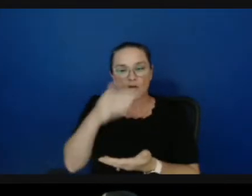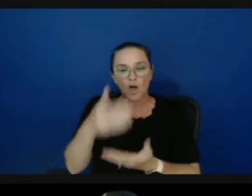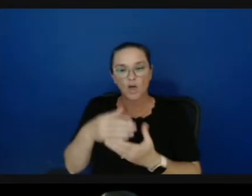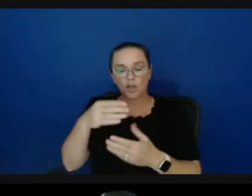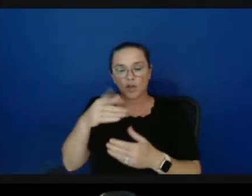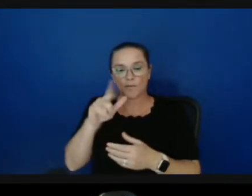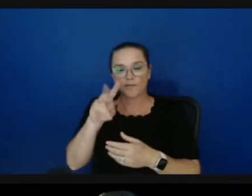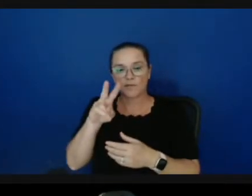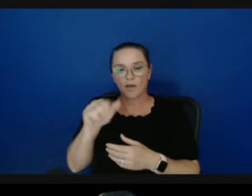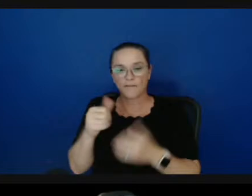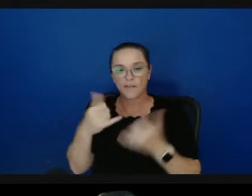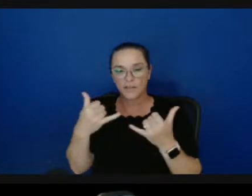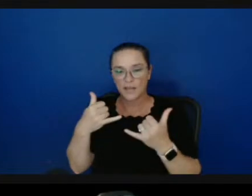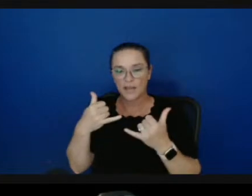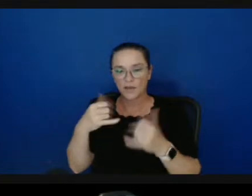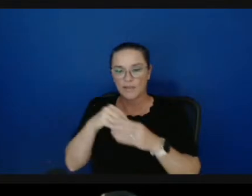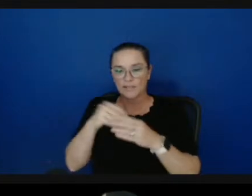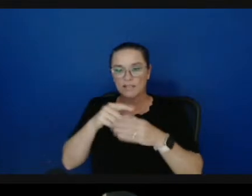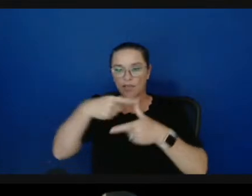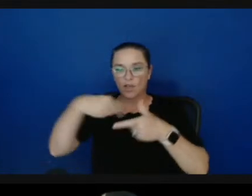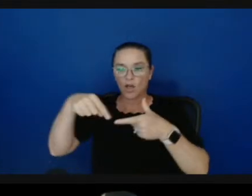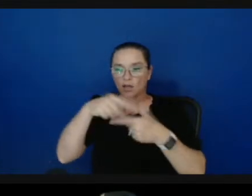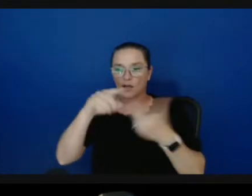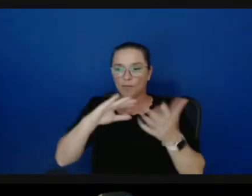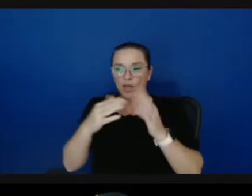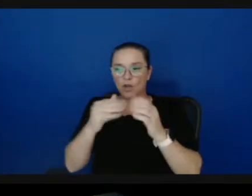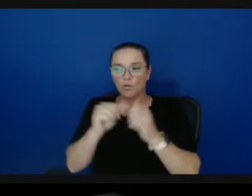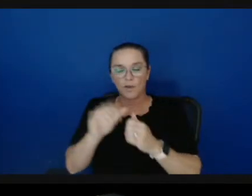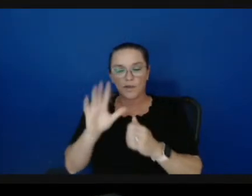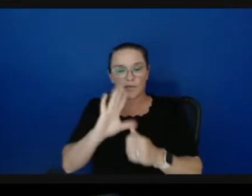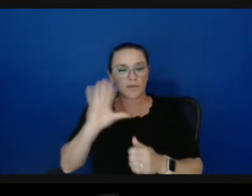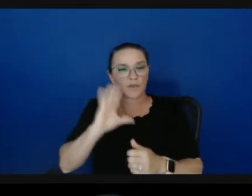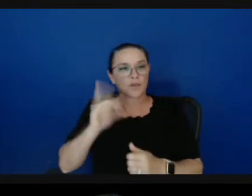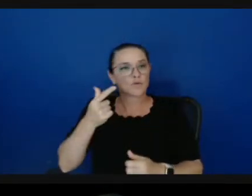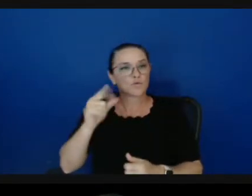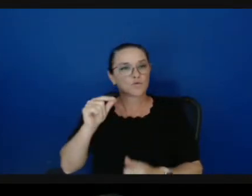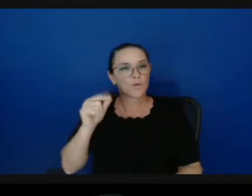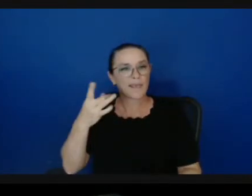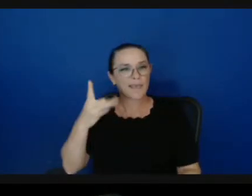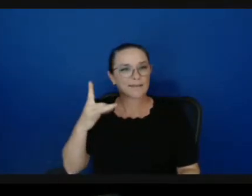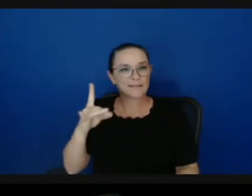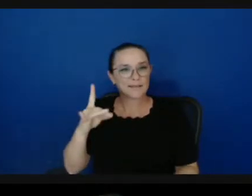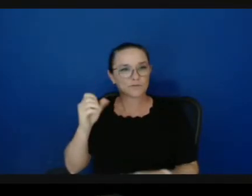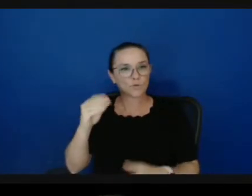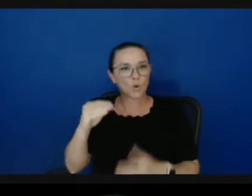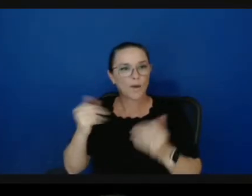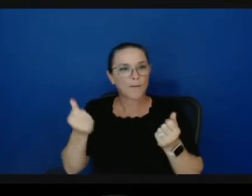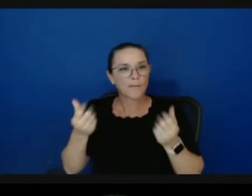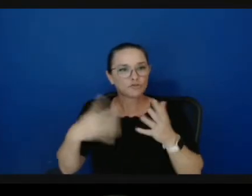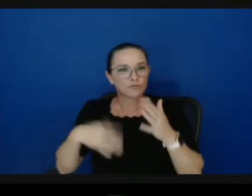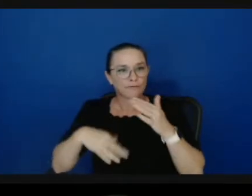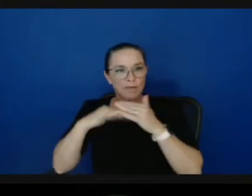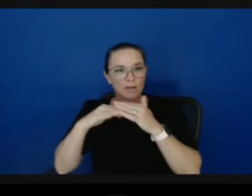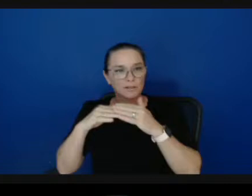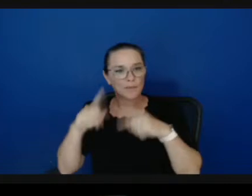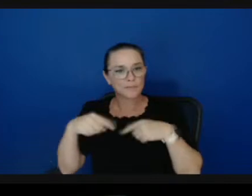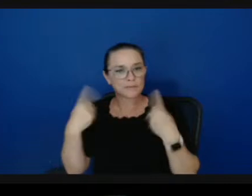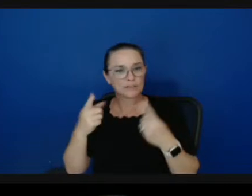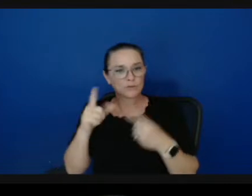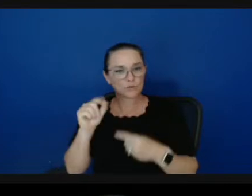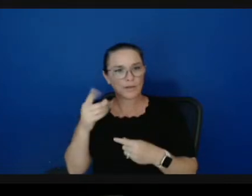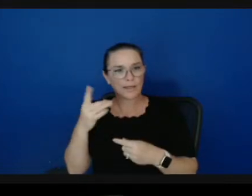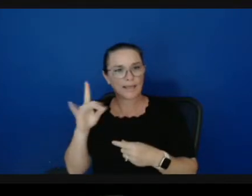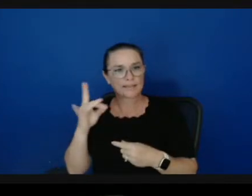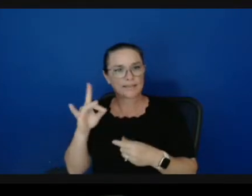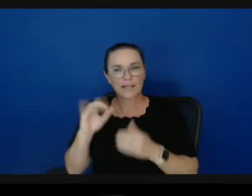volume held at the crest of 2018? So basically the refilling since 2018. How are